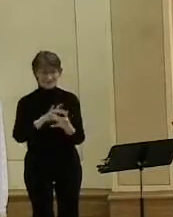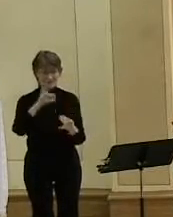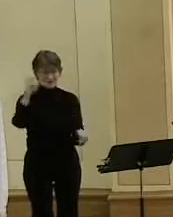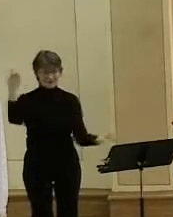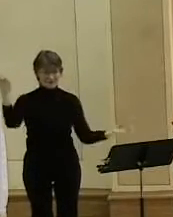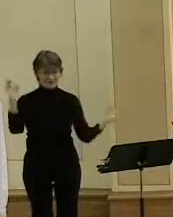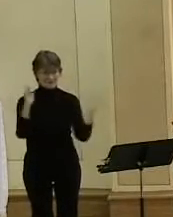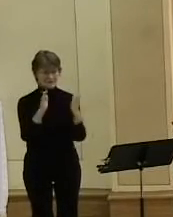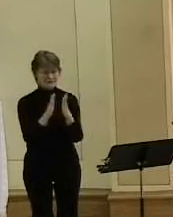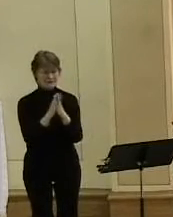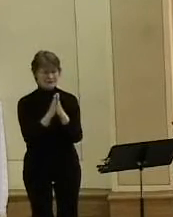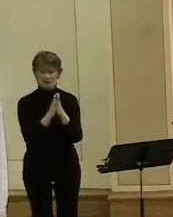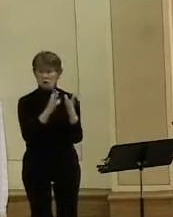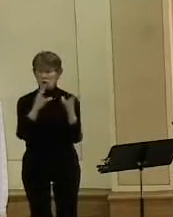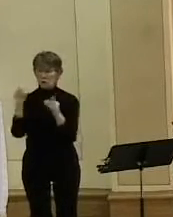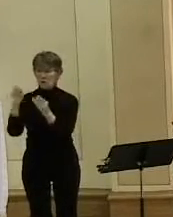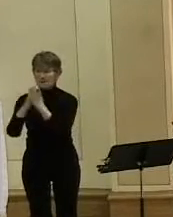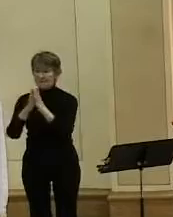Spirit.